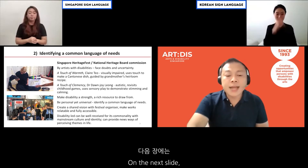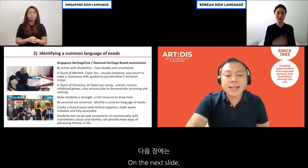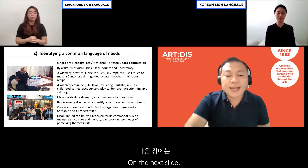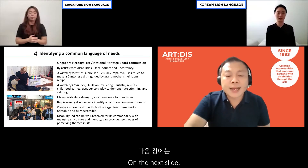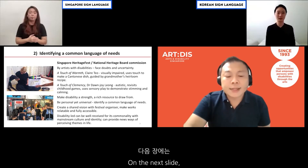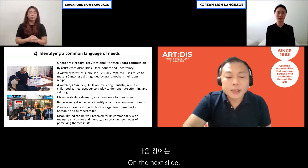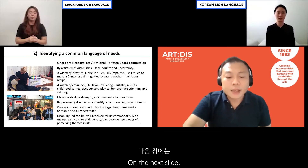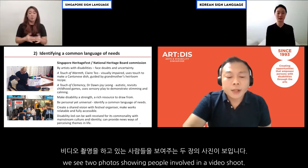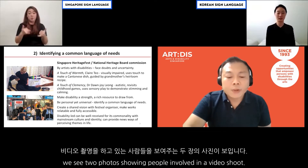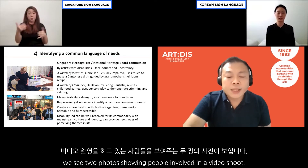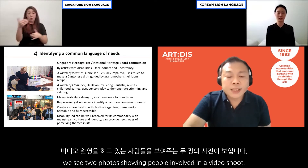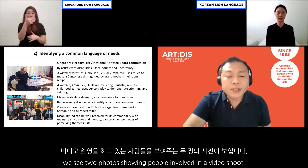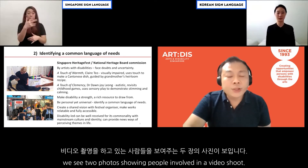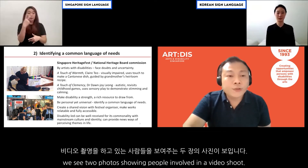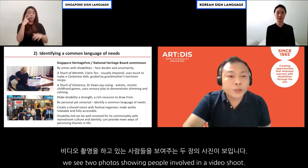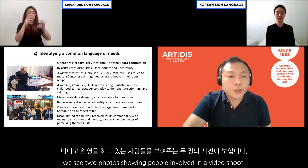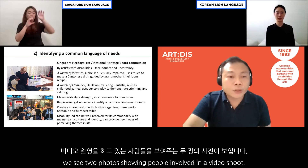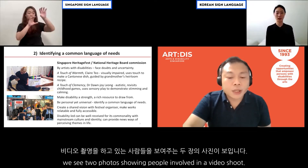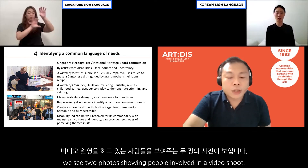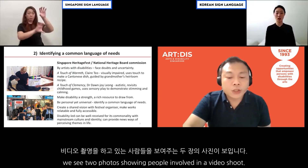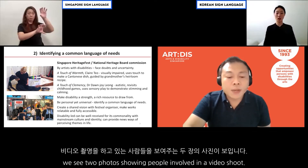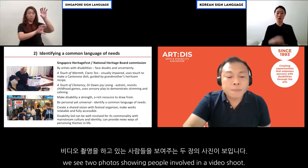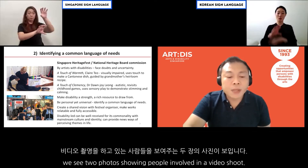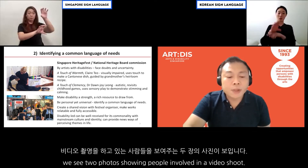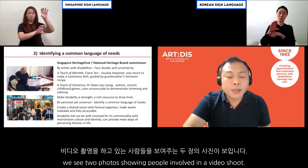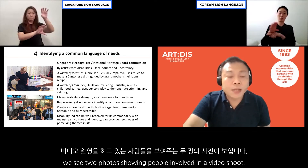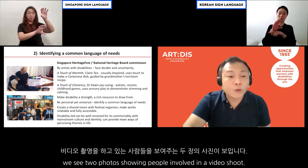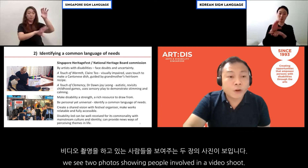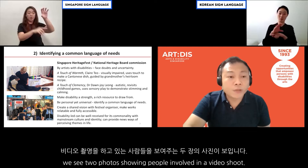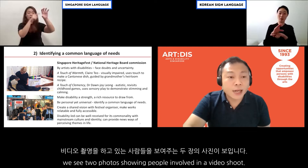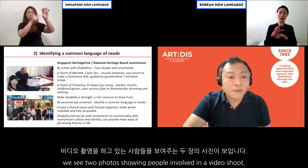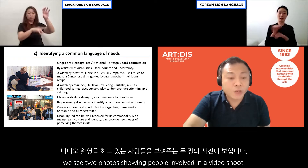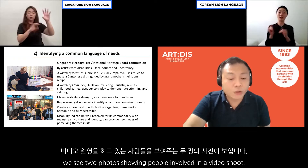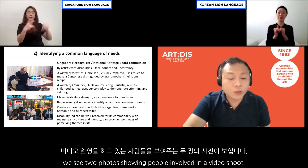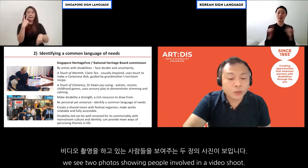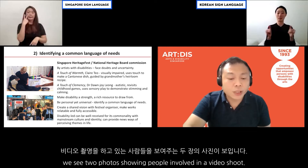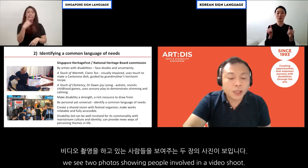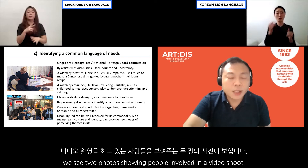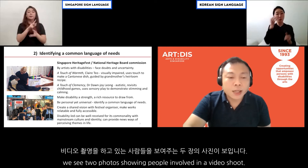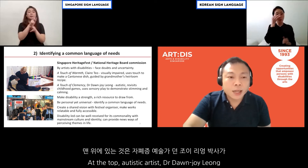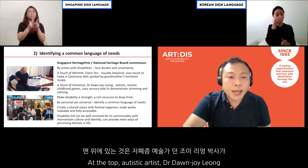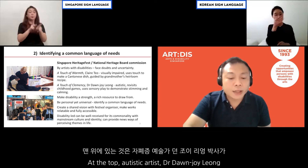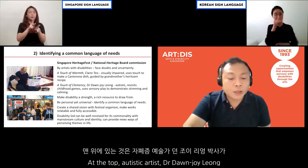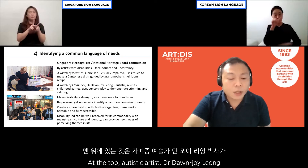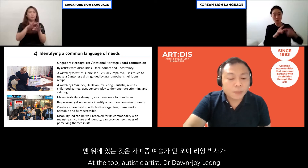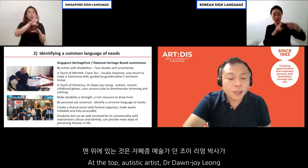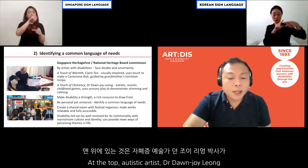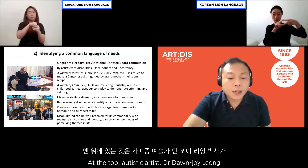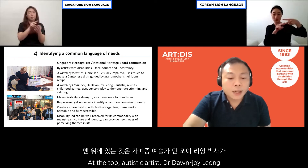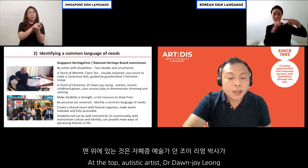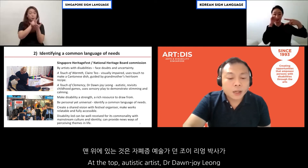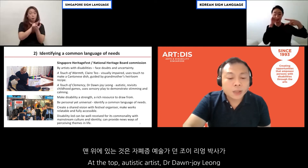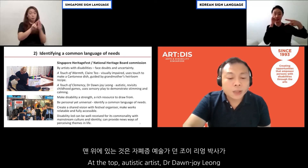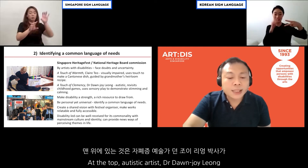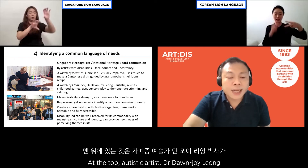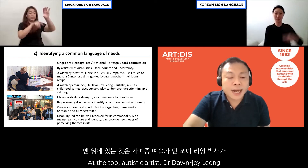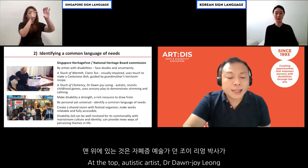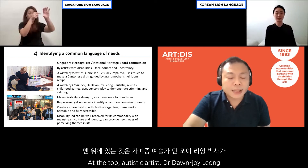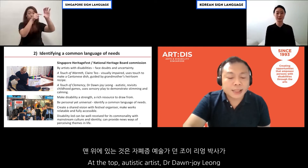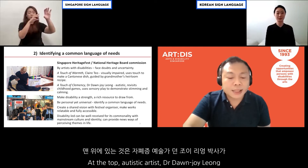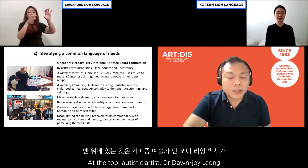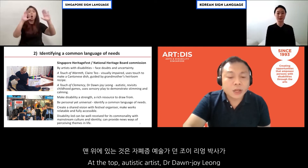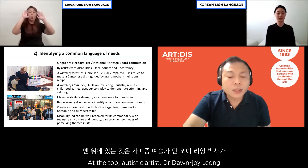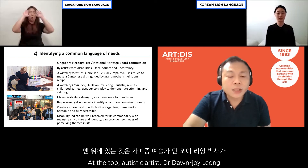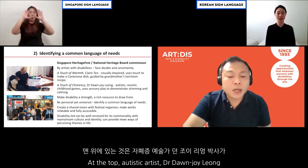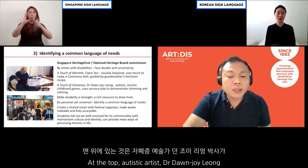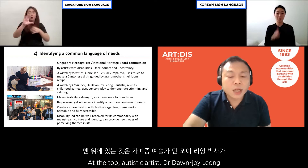On the next slide, we see two photos showing people involved in a video shoot. At the top, autistic